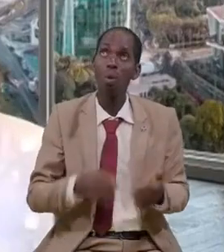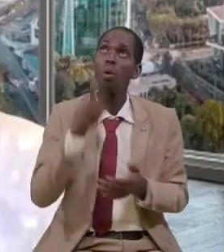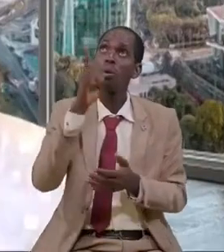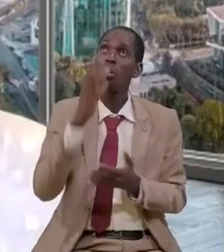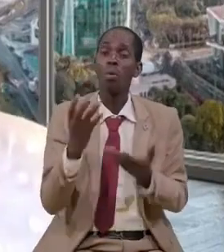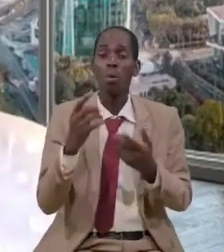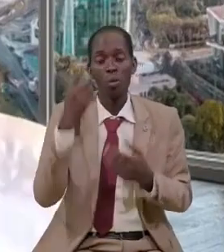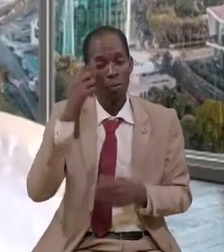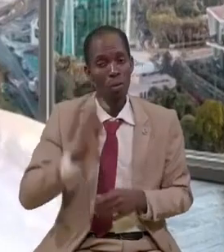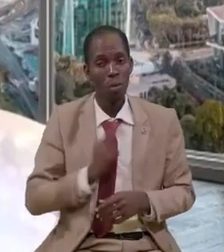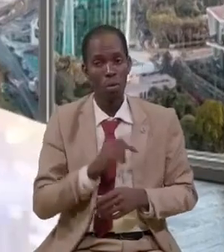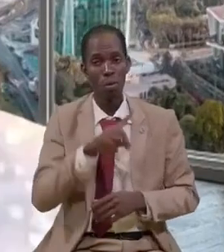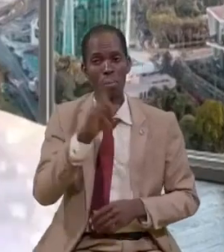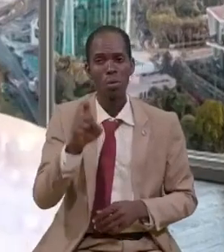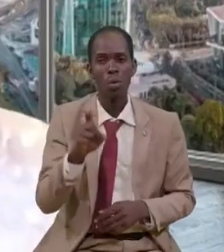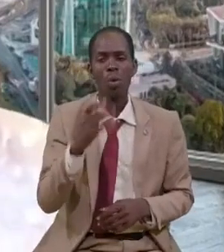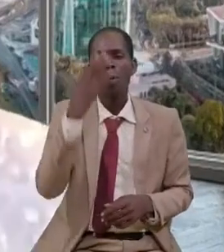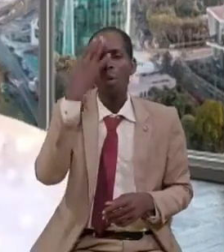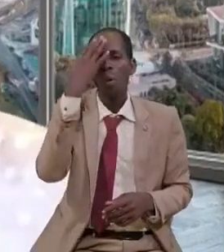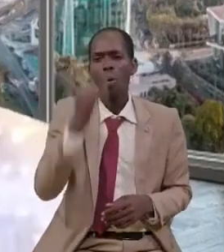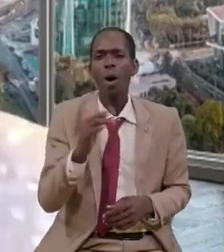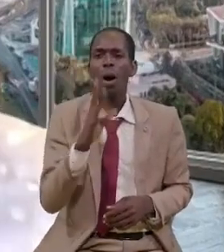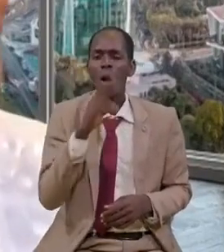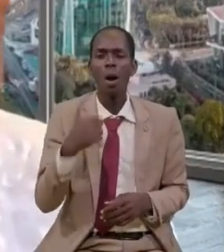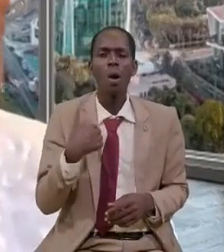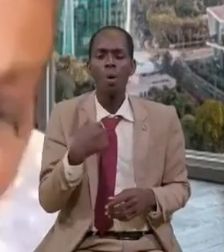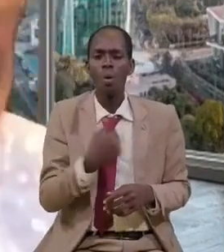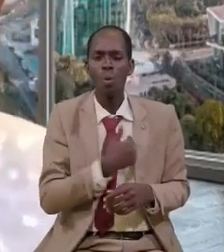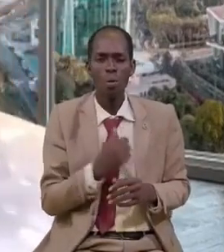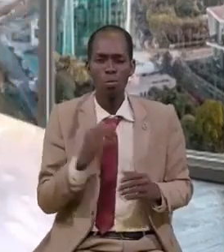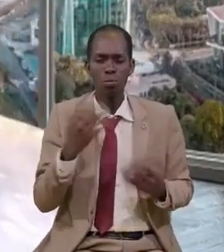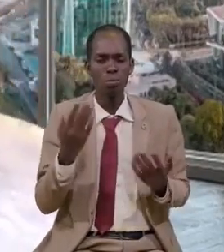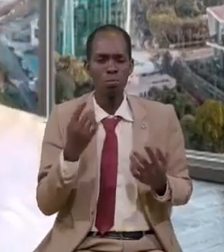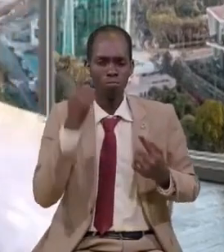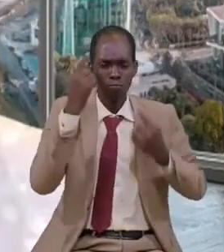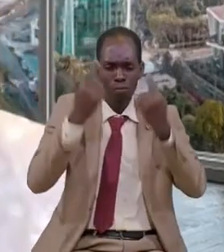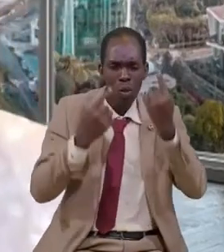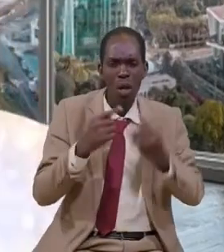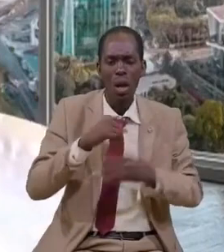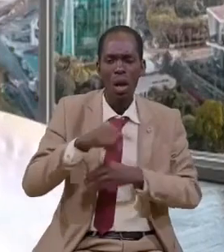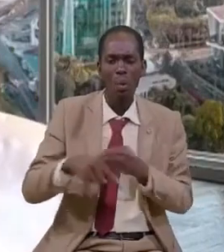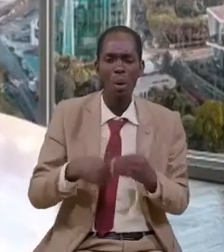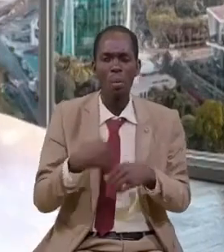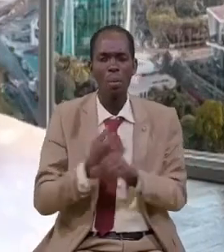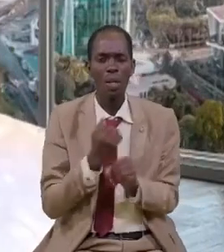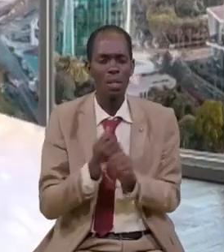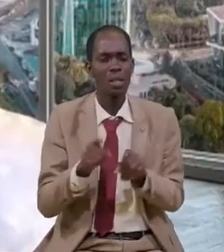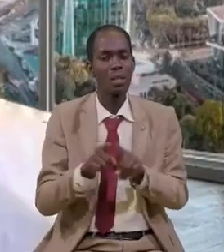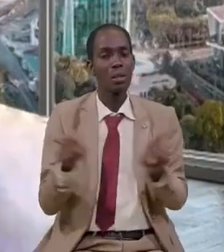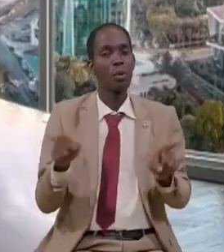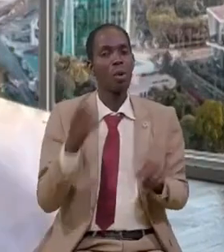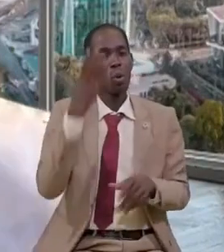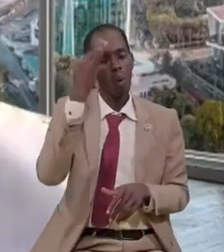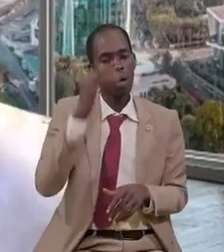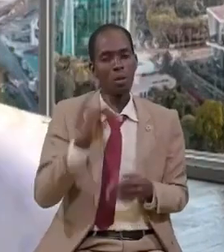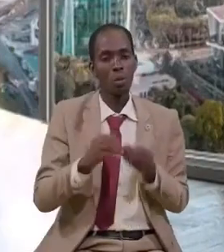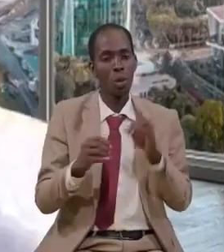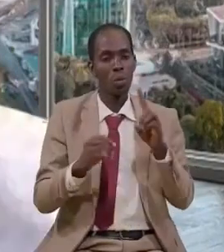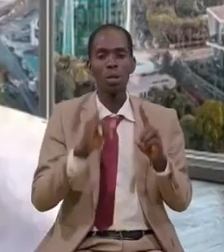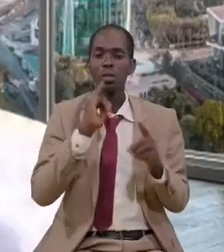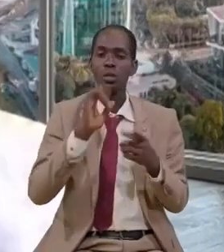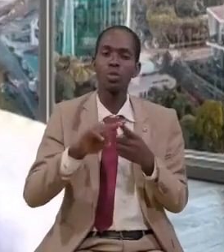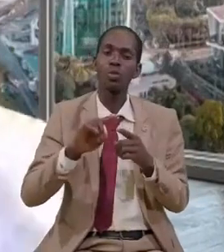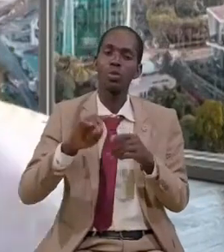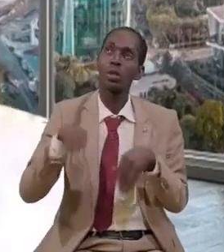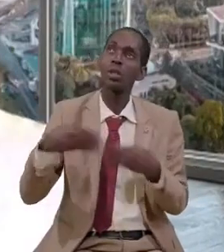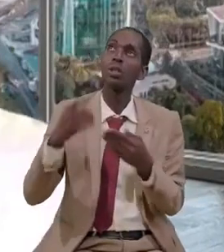Why are we concerned about making a difference like Christ? Number one, it will glorify God, because God has put a lot of